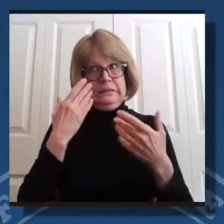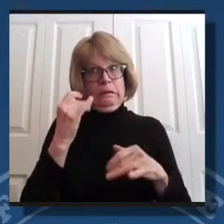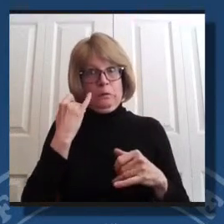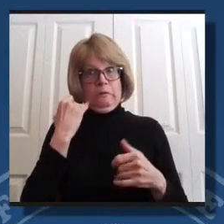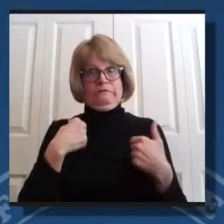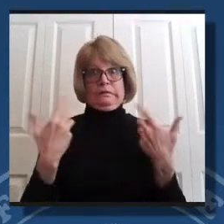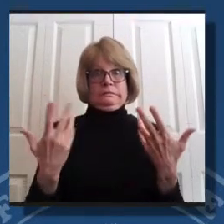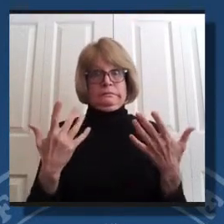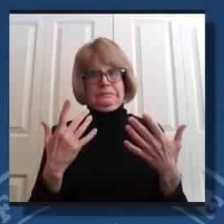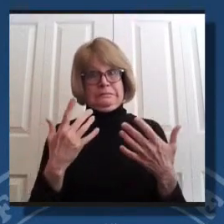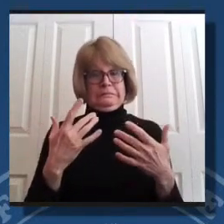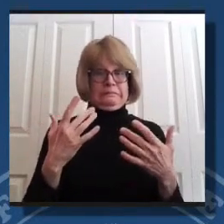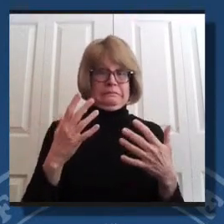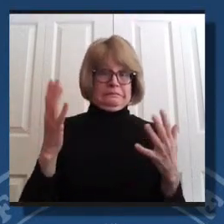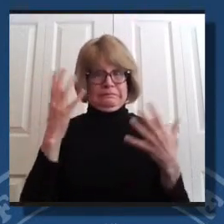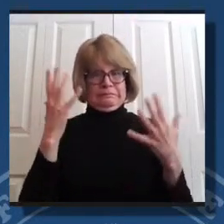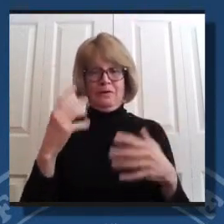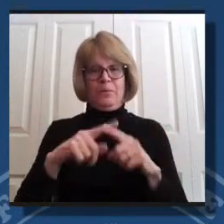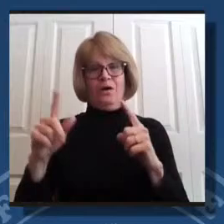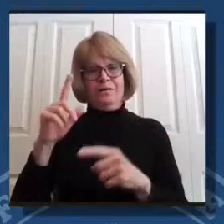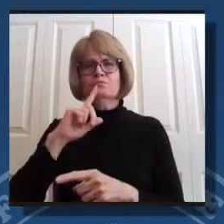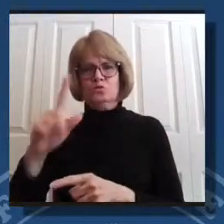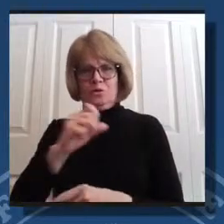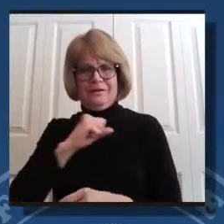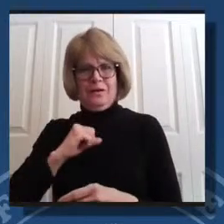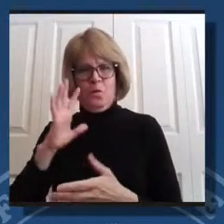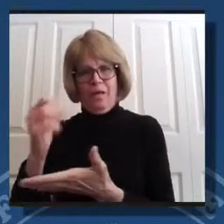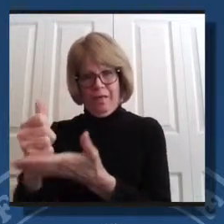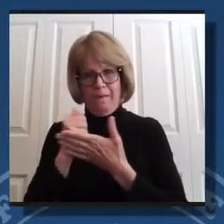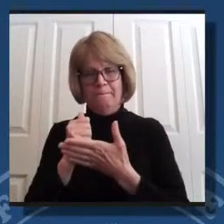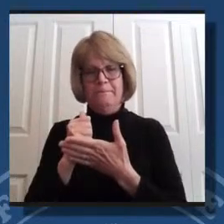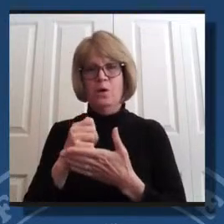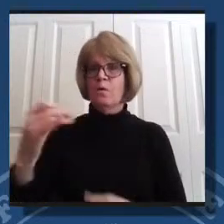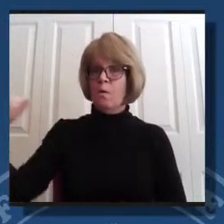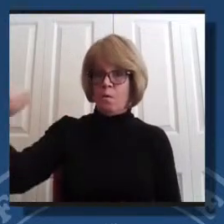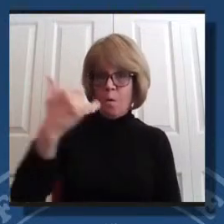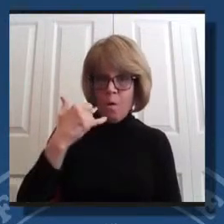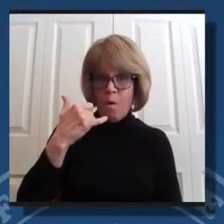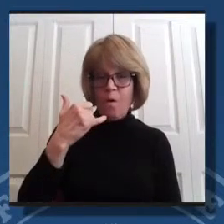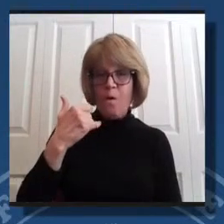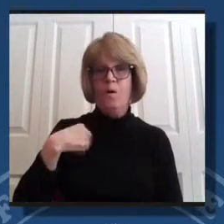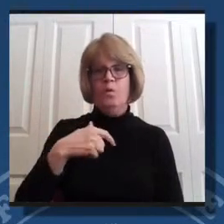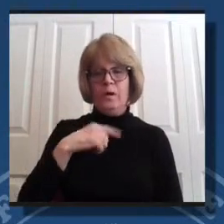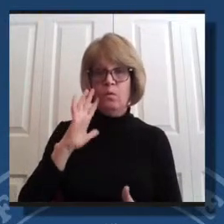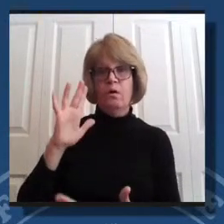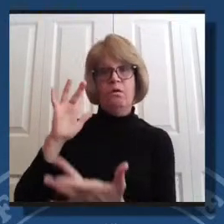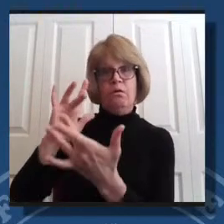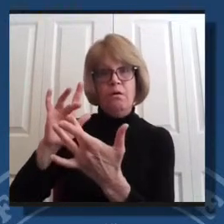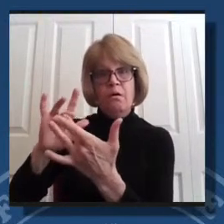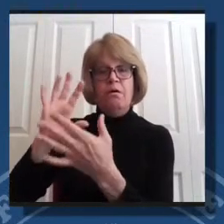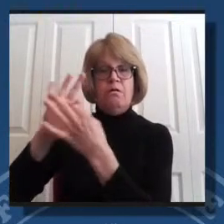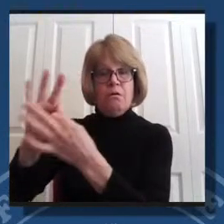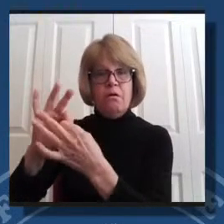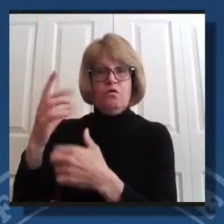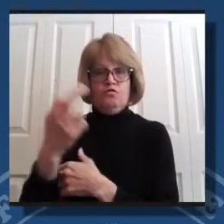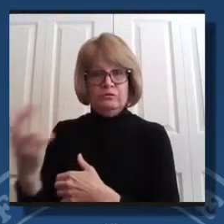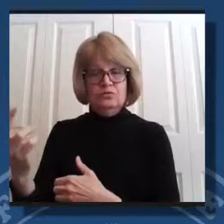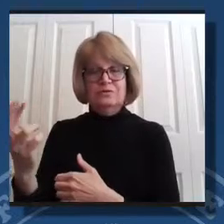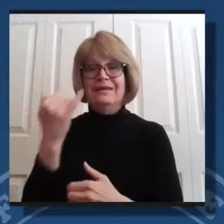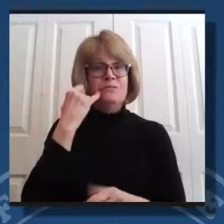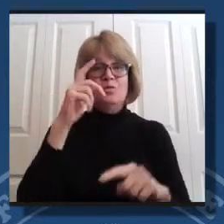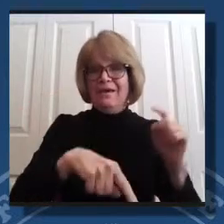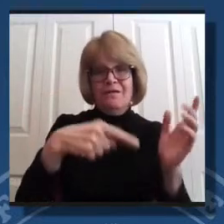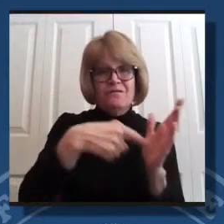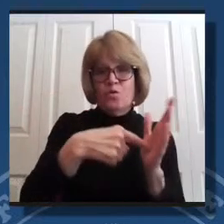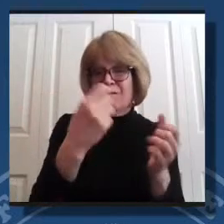bet Senator Gay will help me, call us. Yes. We will get you in touch with people who can get you those resources. If you can't afford one, we'll